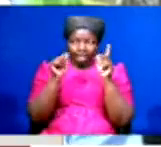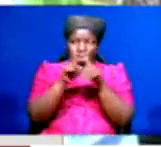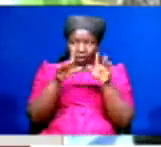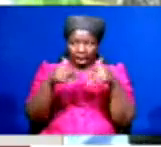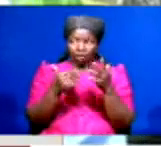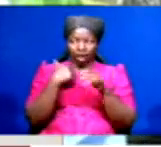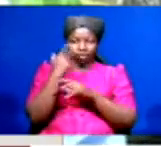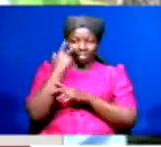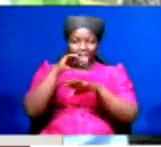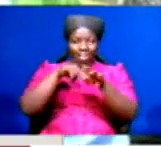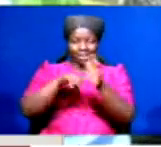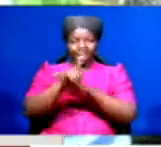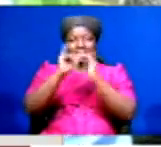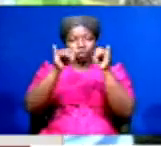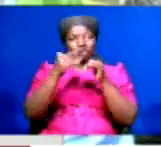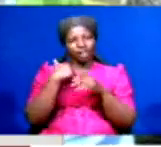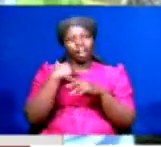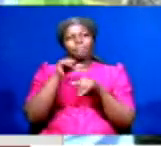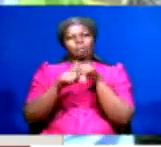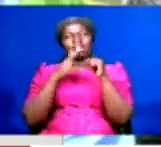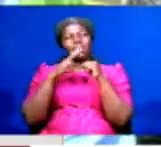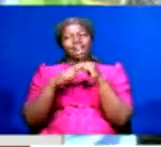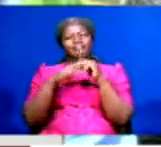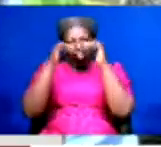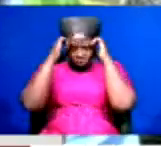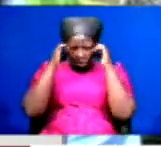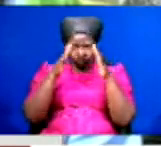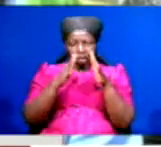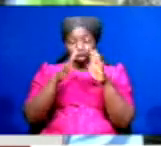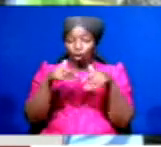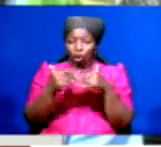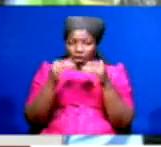that there are about 700 children still at home,